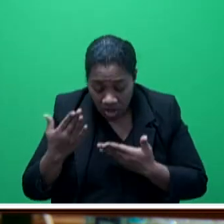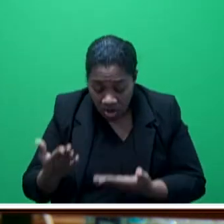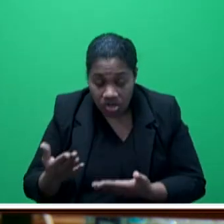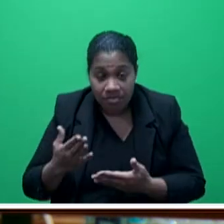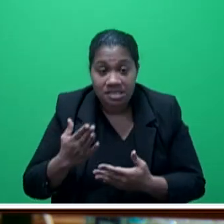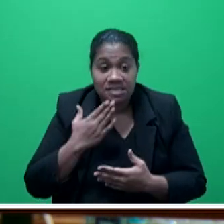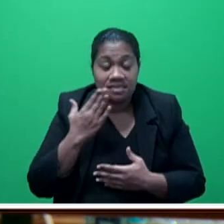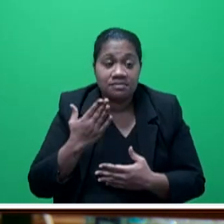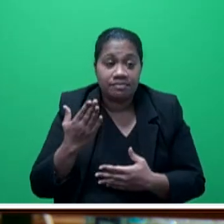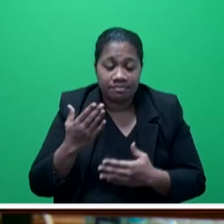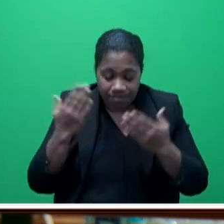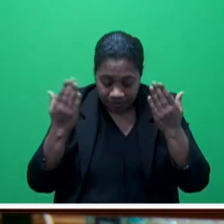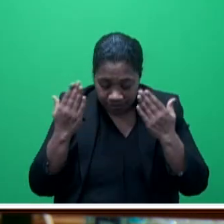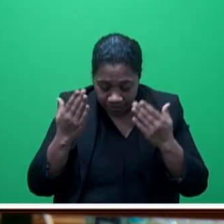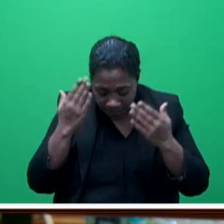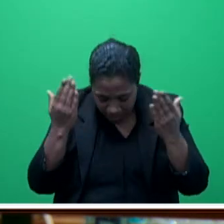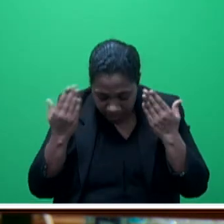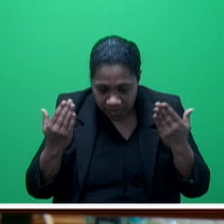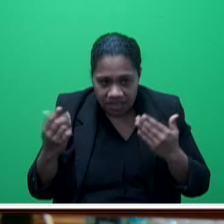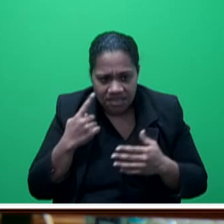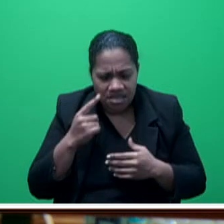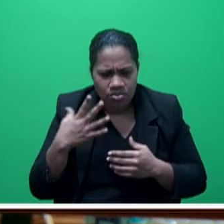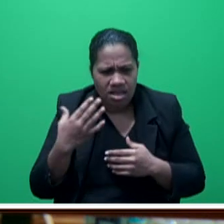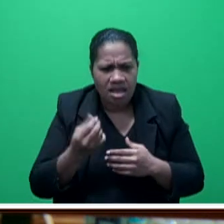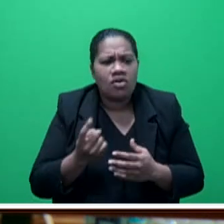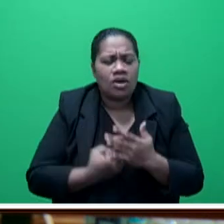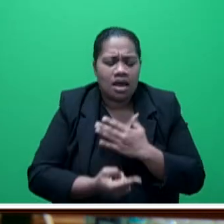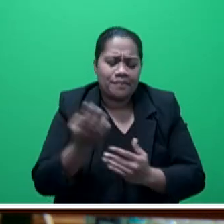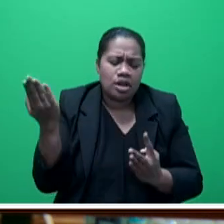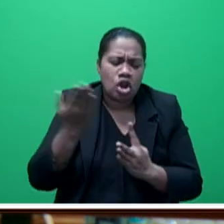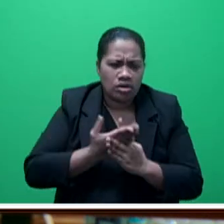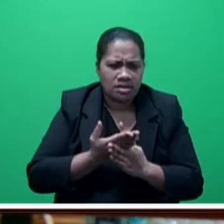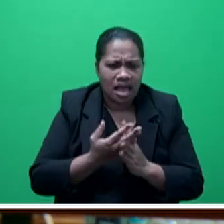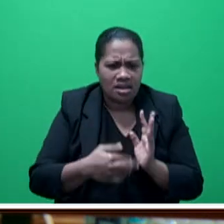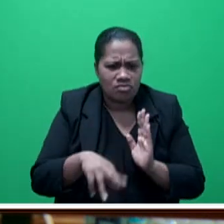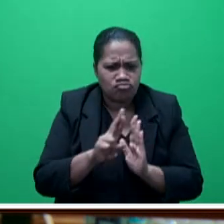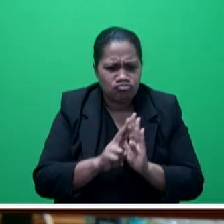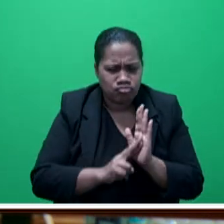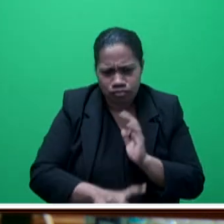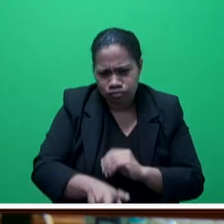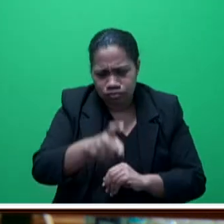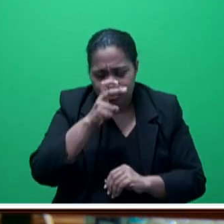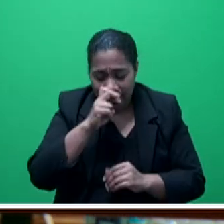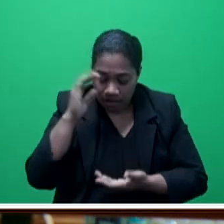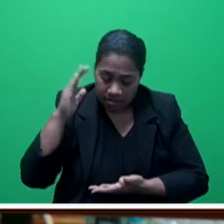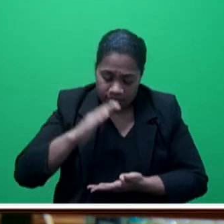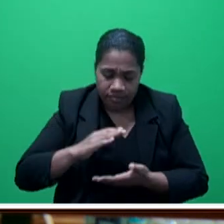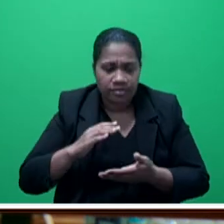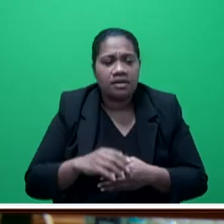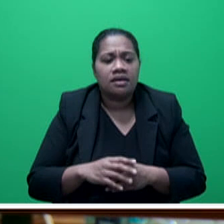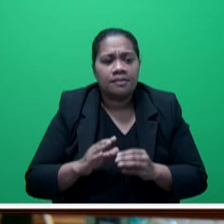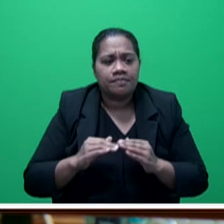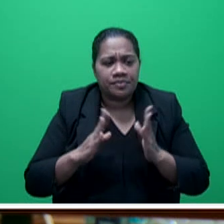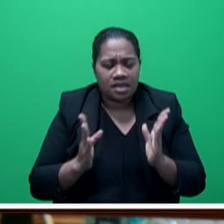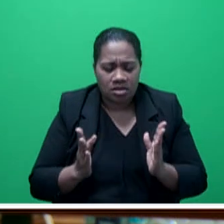food systems are being impacted by lockdown movements, restrictions, reduced household income, and interrupted